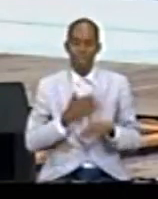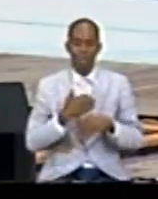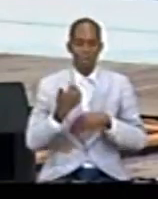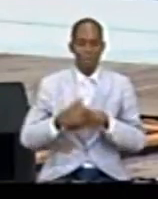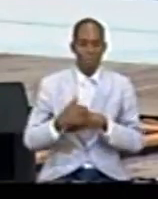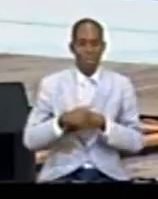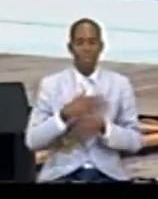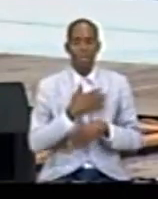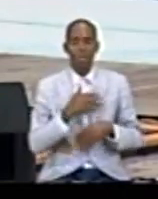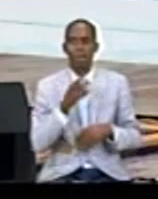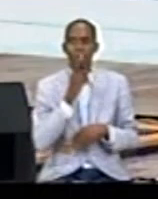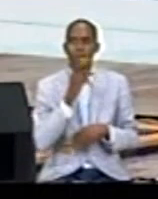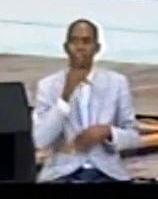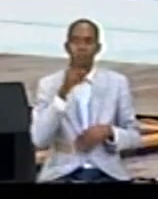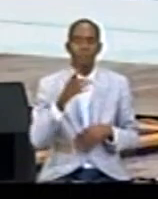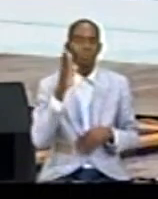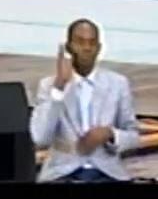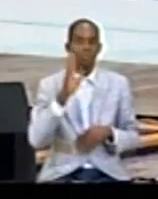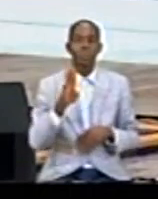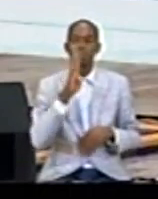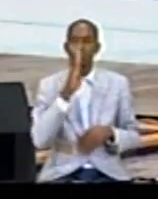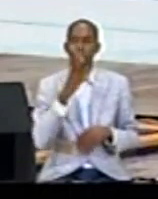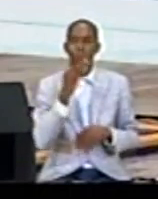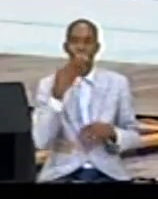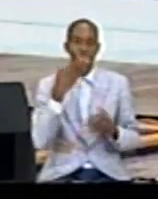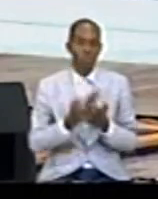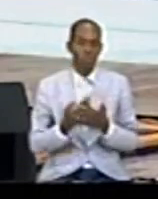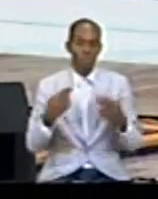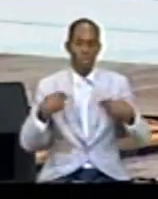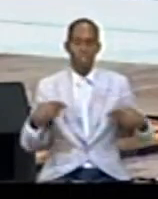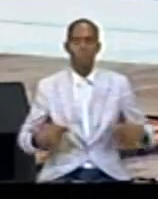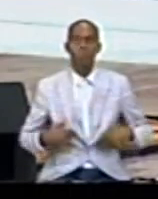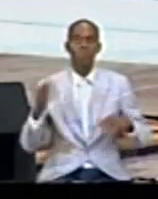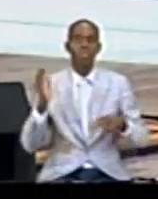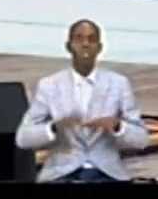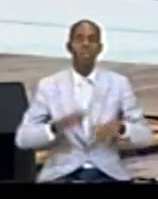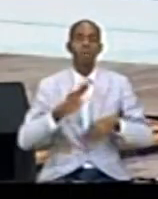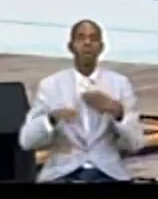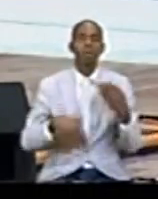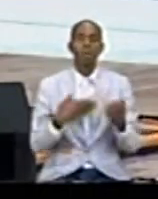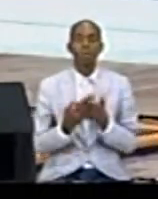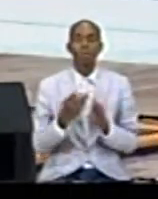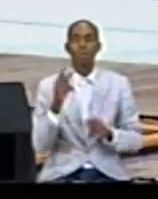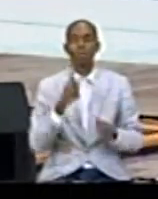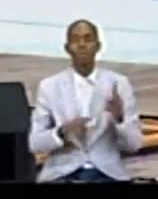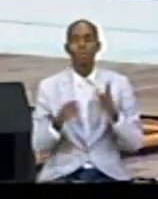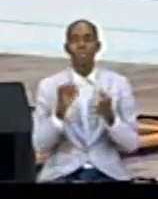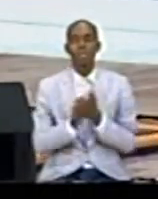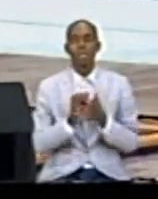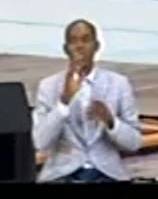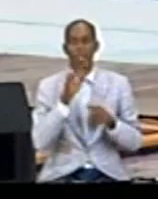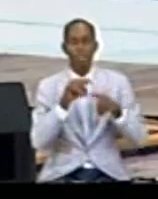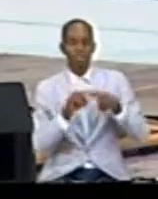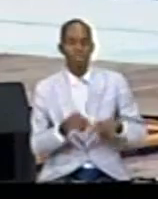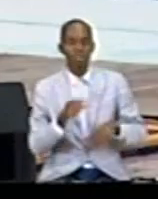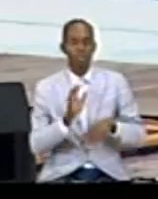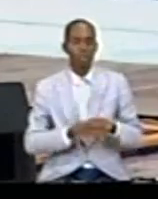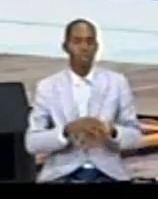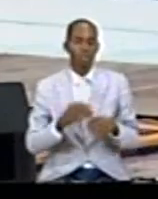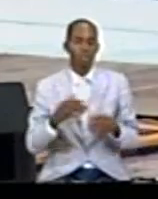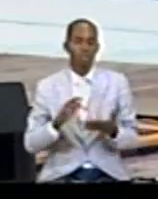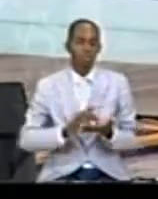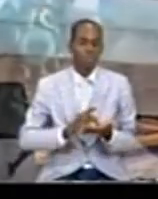water, you'll be healthier than all the people that are depending on drugs and hospitals